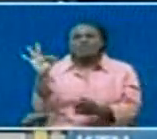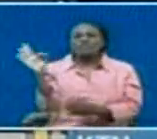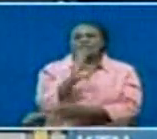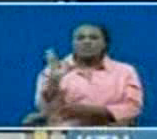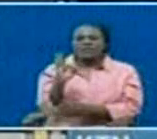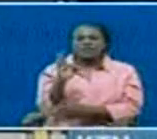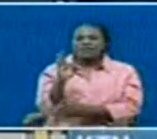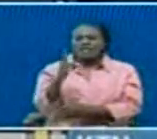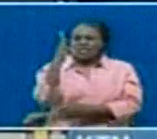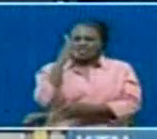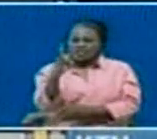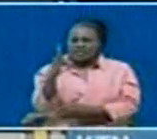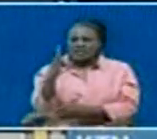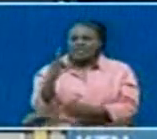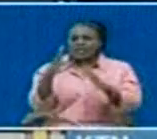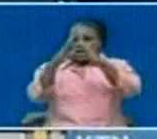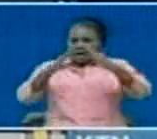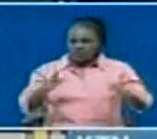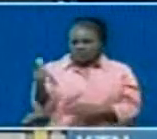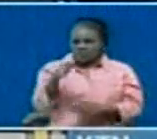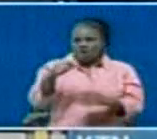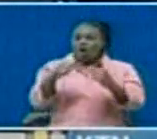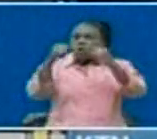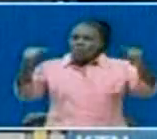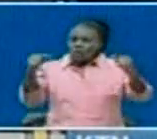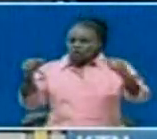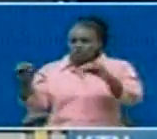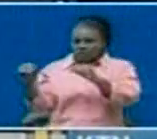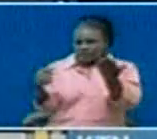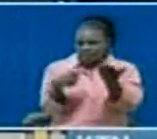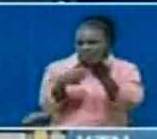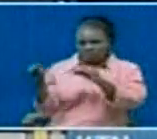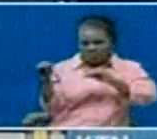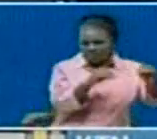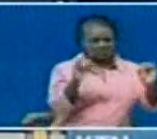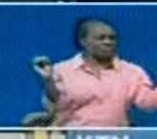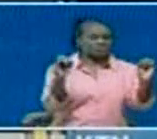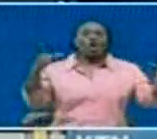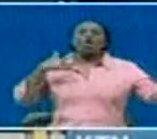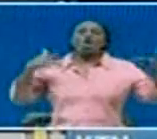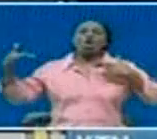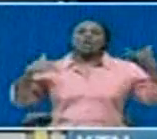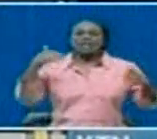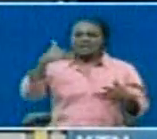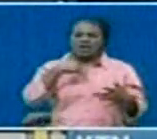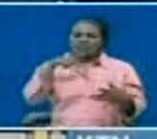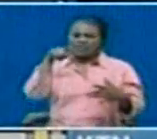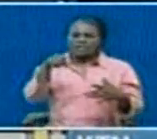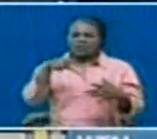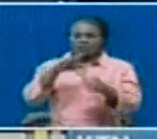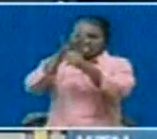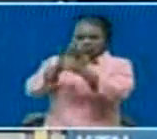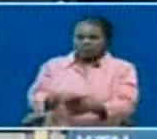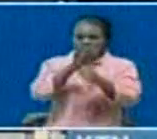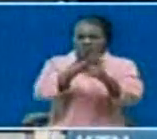maintained that the three media houses are not opposed to digital TV migration but were concerned that the process adopted to migrate would violate the